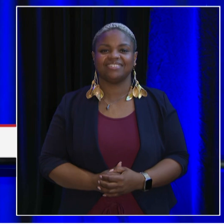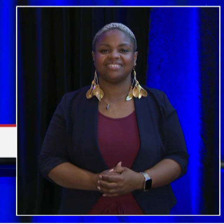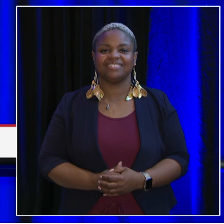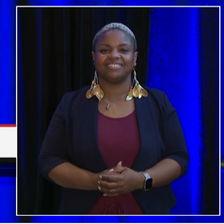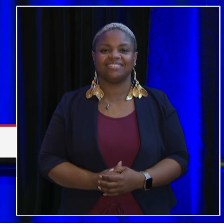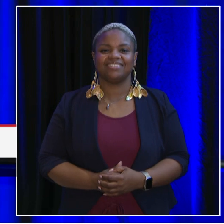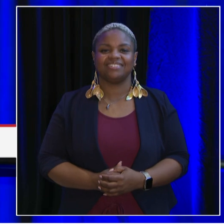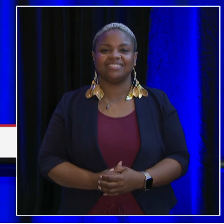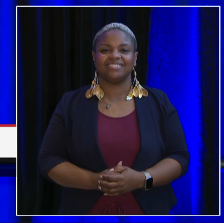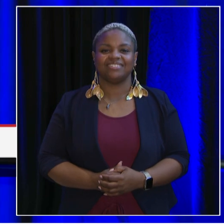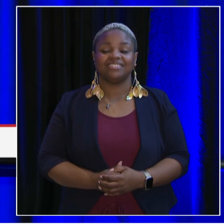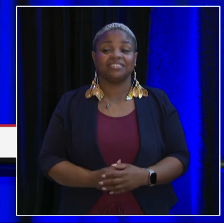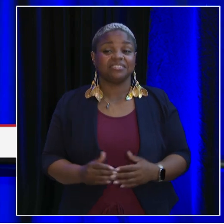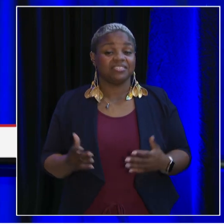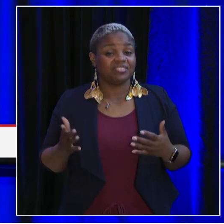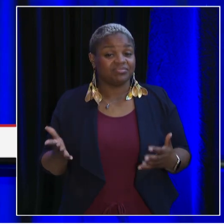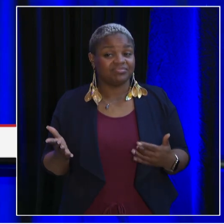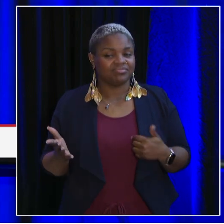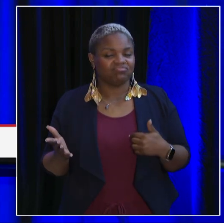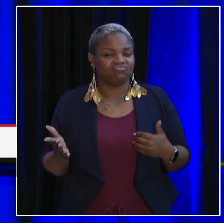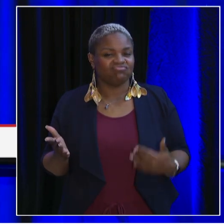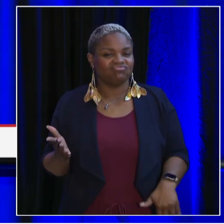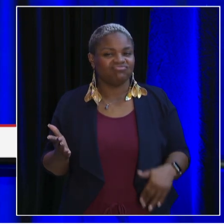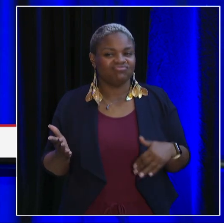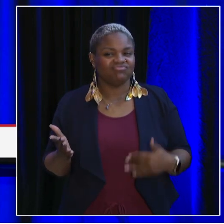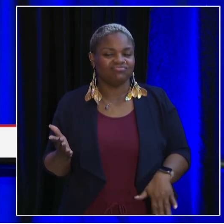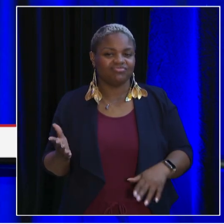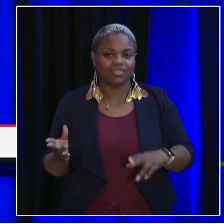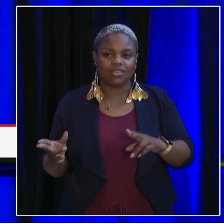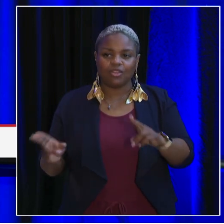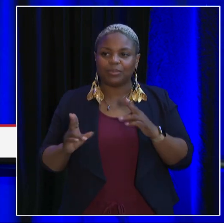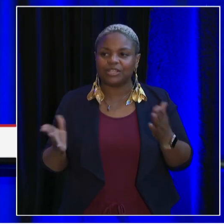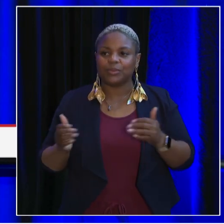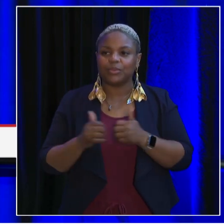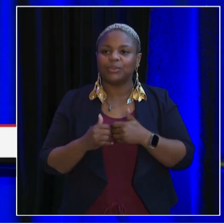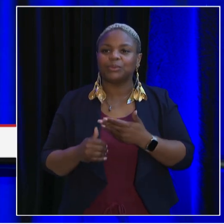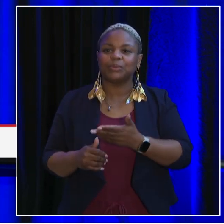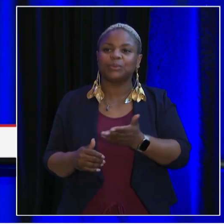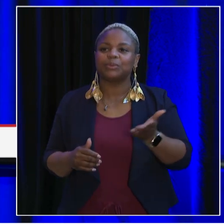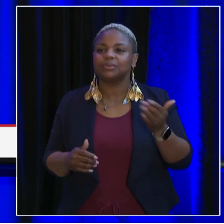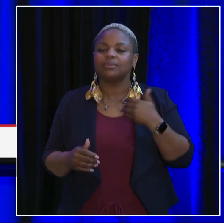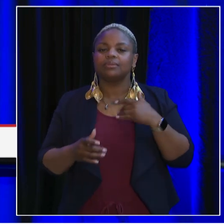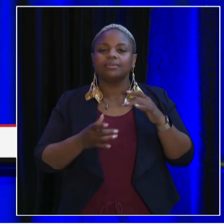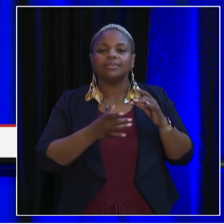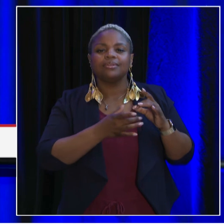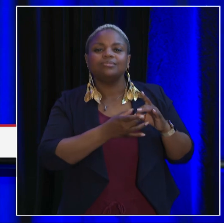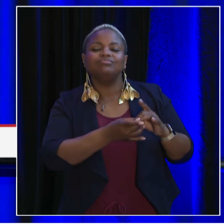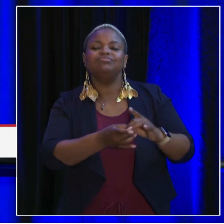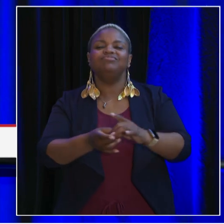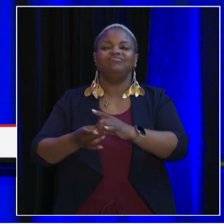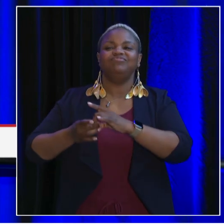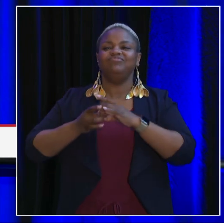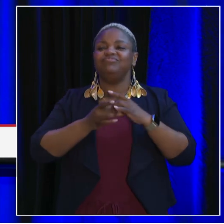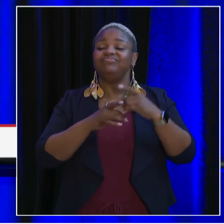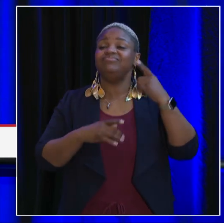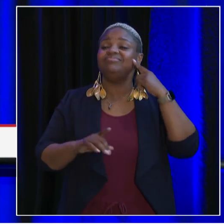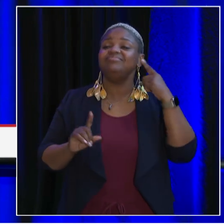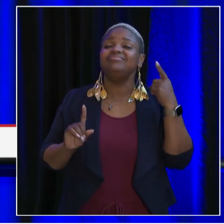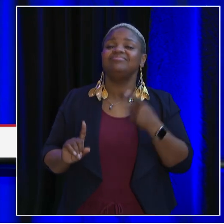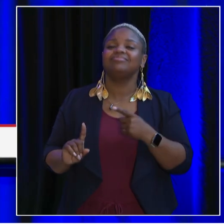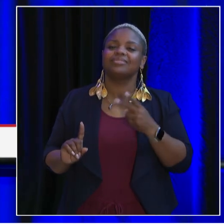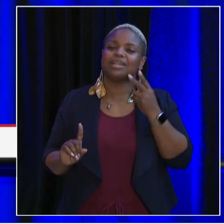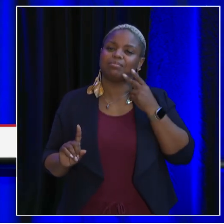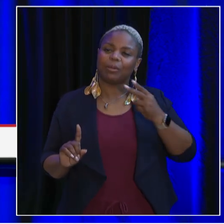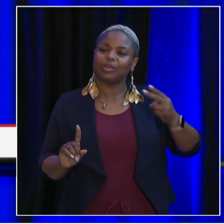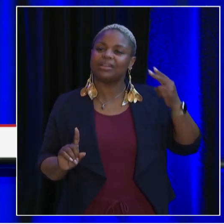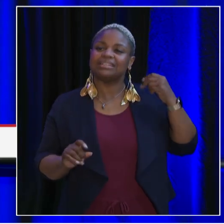So I am deeply honored to be with you today as we unite in solidarity to commemorate Emancipation Day. I'm in